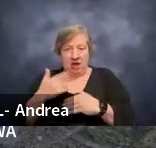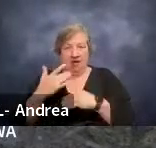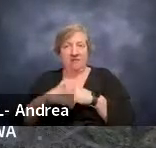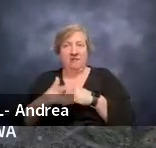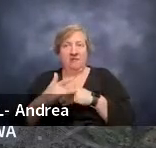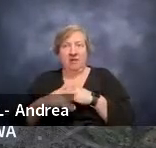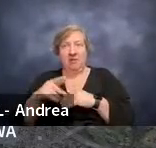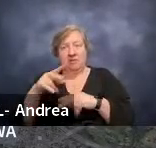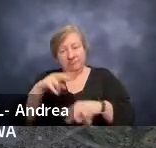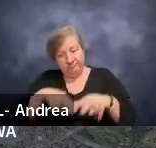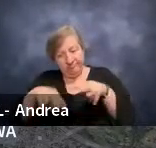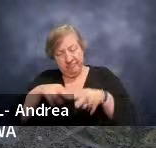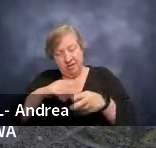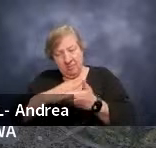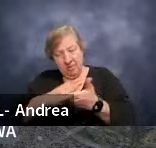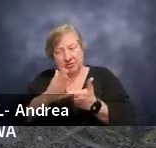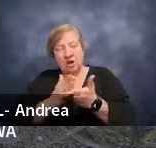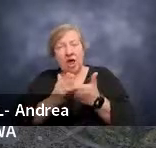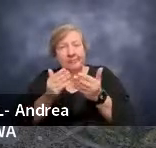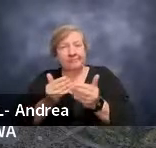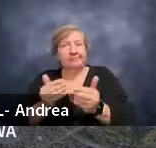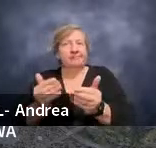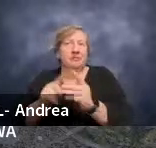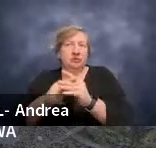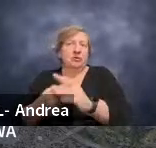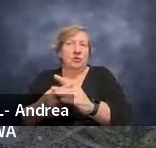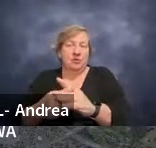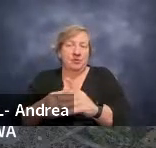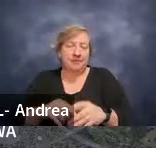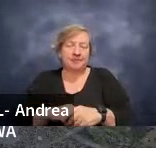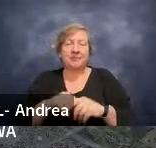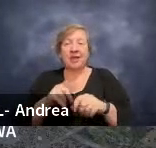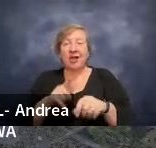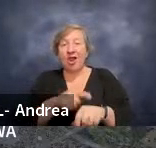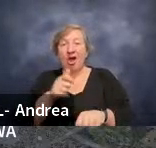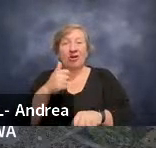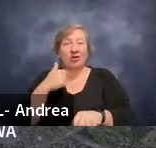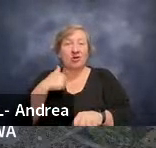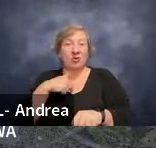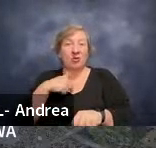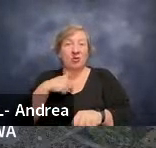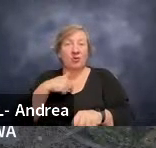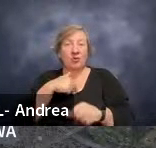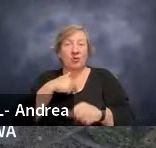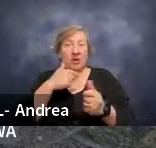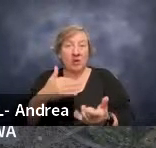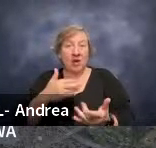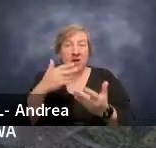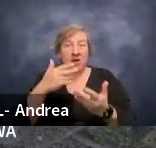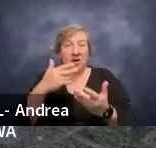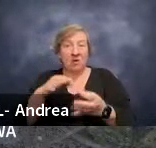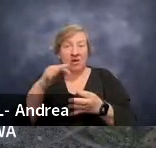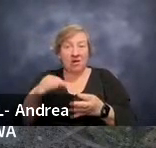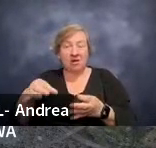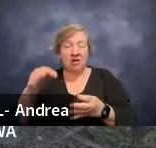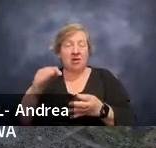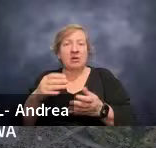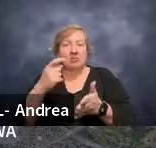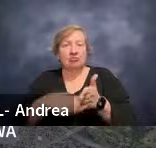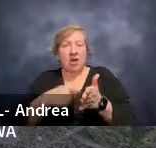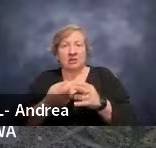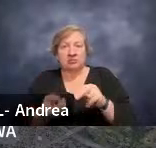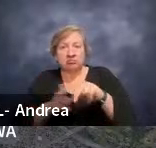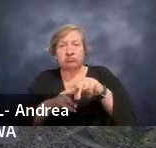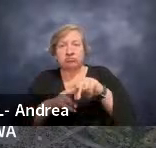budget to move this forward. The longer we wait, the more expensive the project becomes. So we're going to